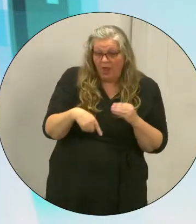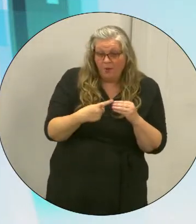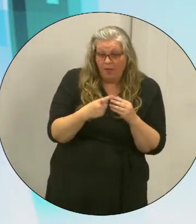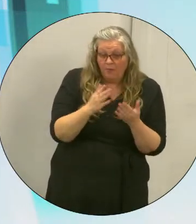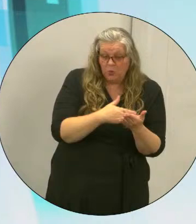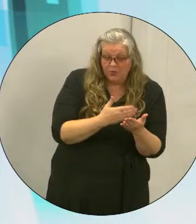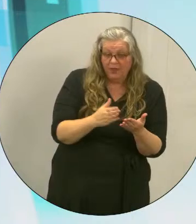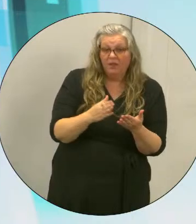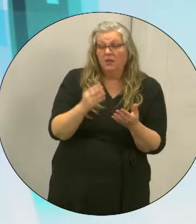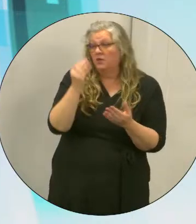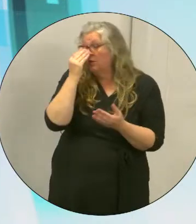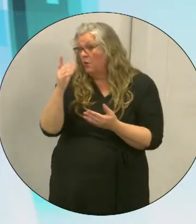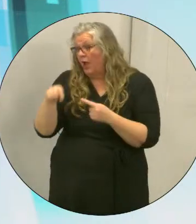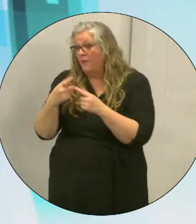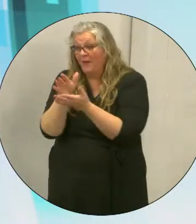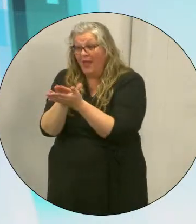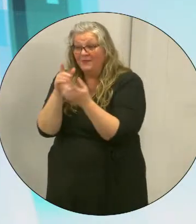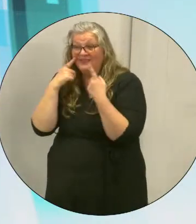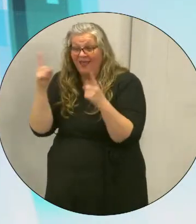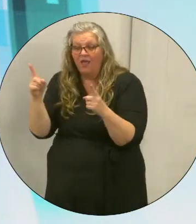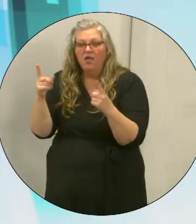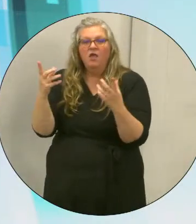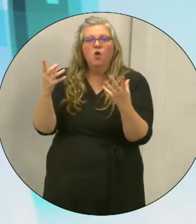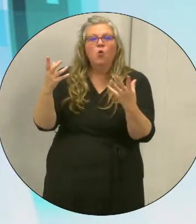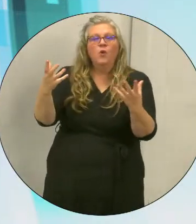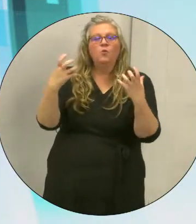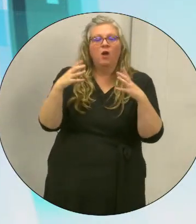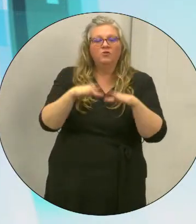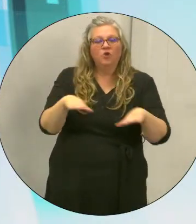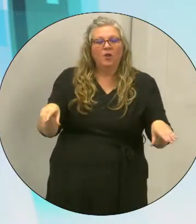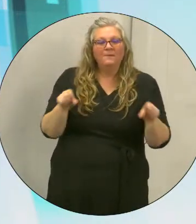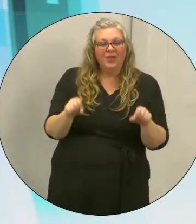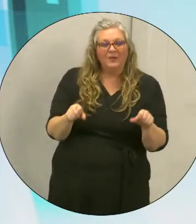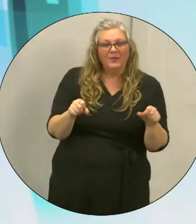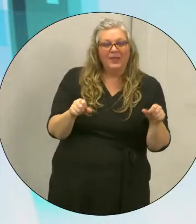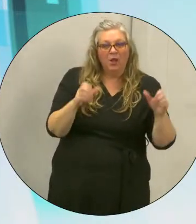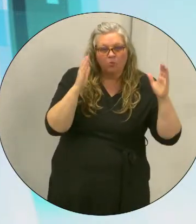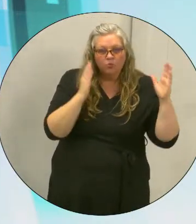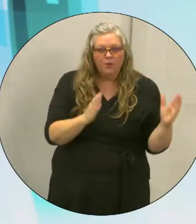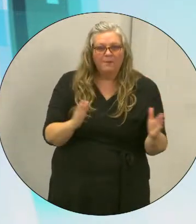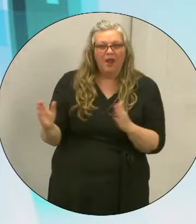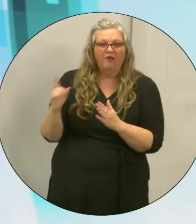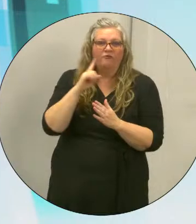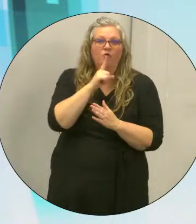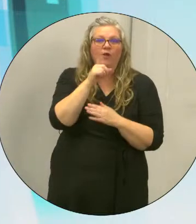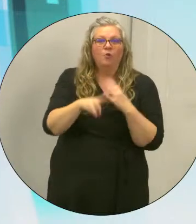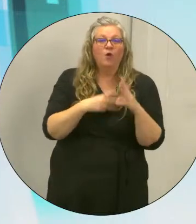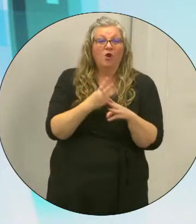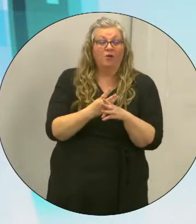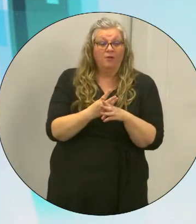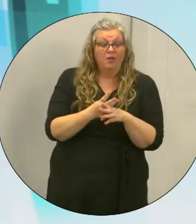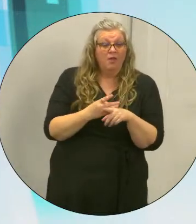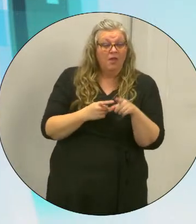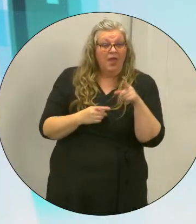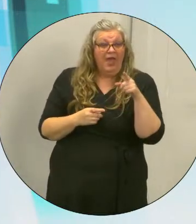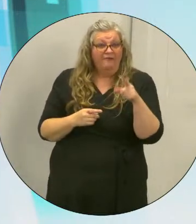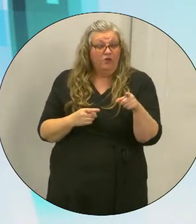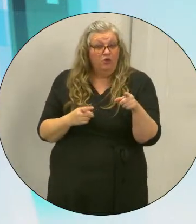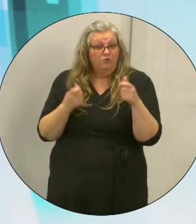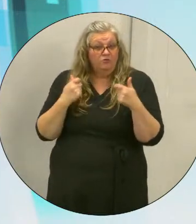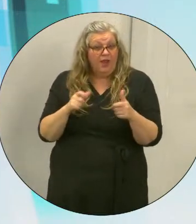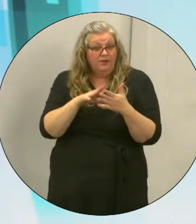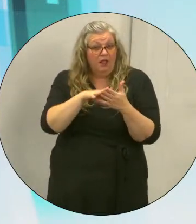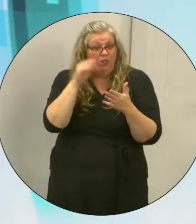or academic success, and we value the children's ability to be prepared for the real world. Well, board, I ask, have you ever tried to